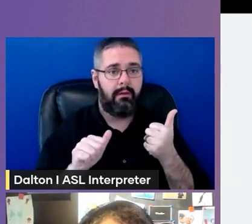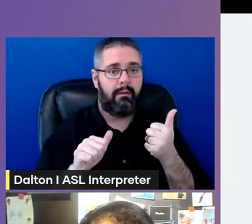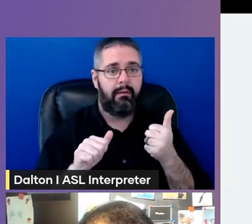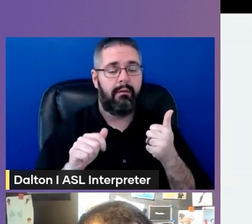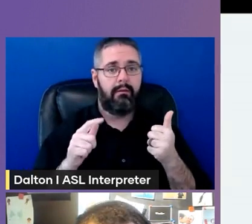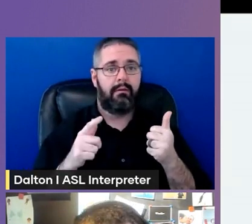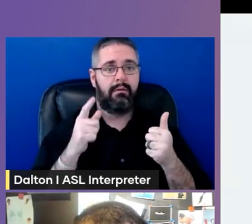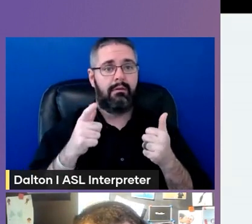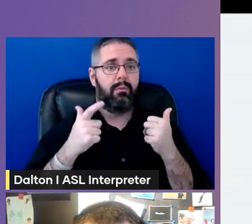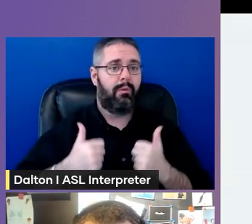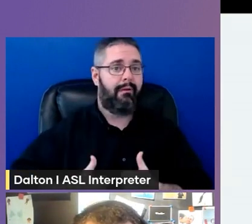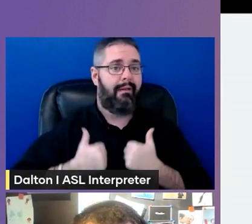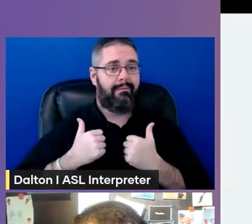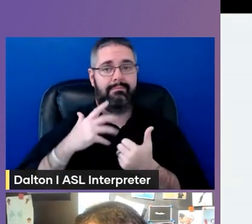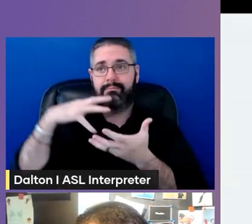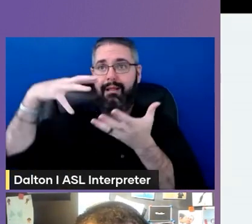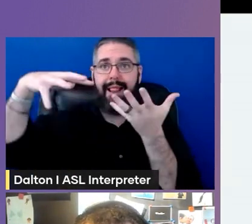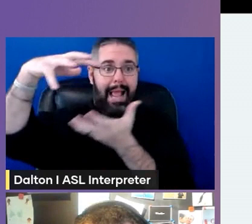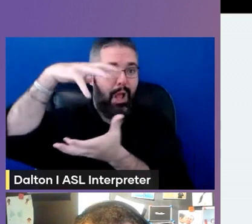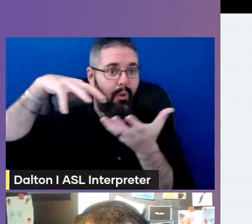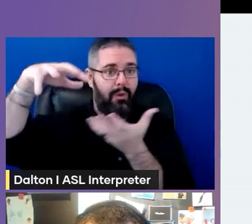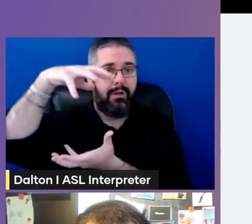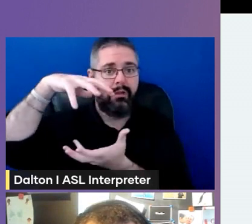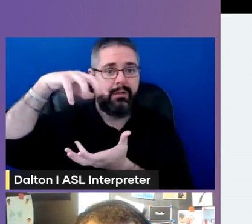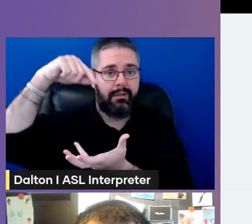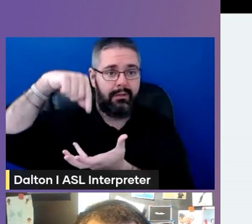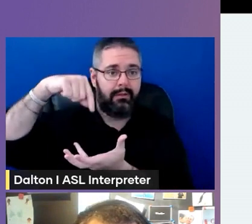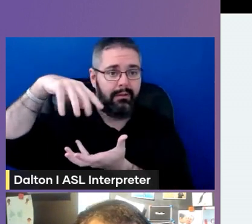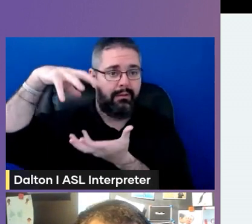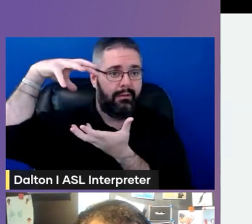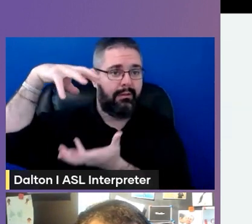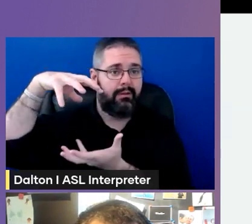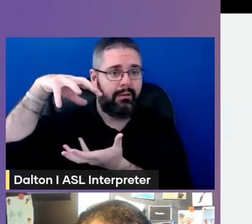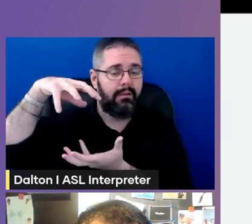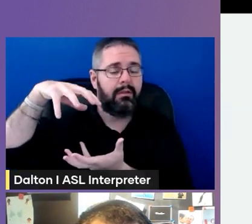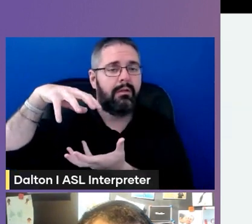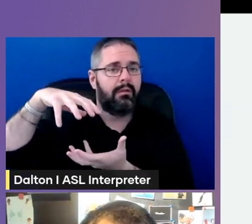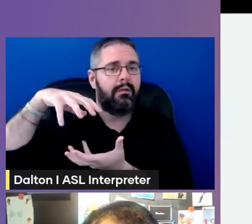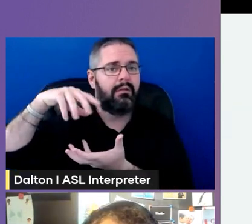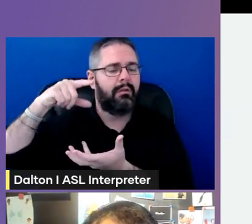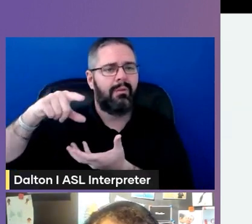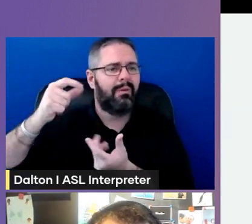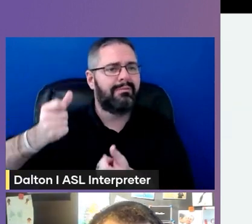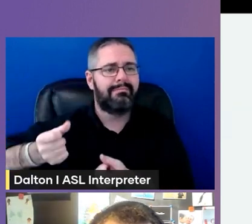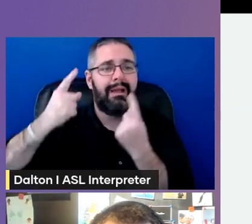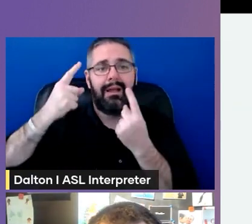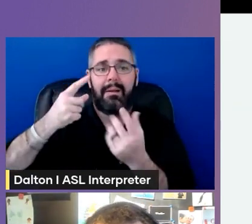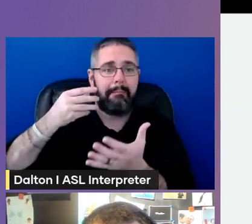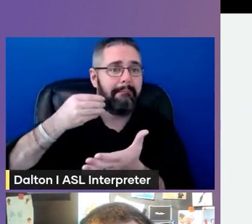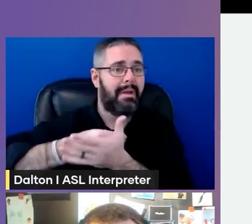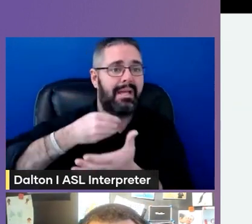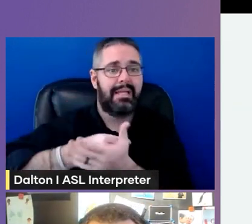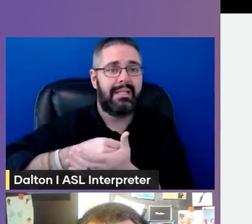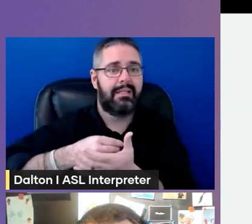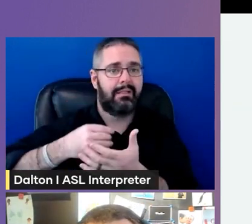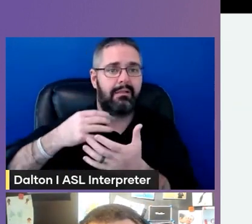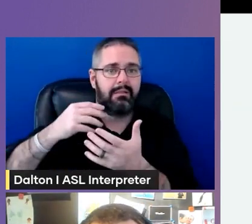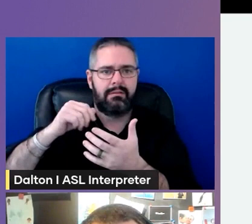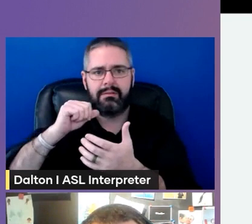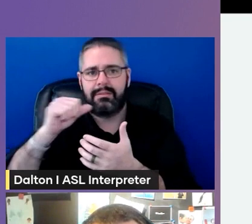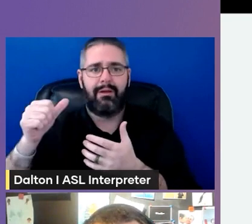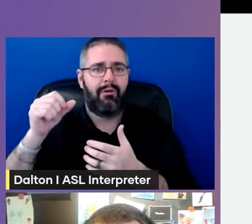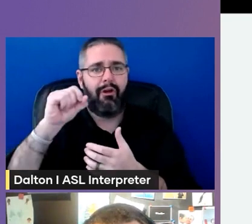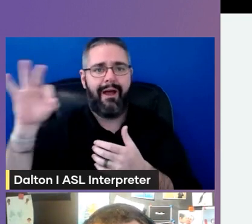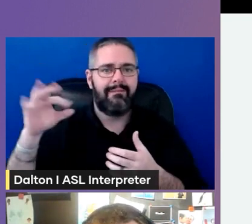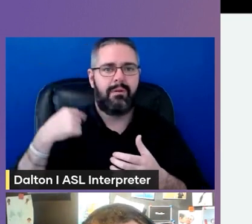you live in the cloud, the way you spend the most money is not turning things off. So we made really sure